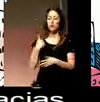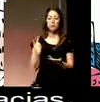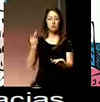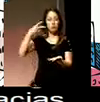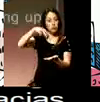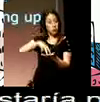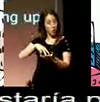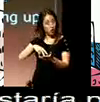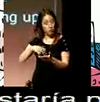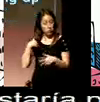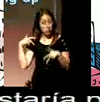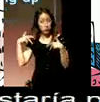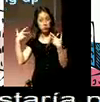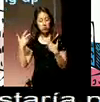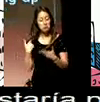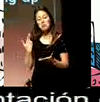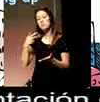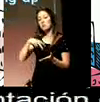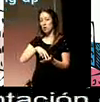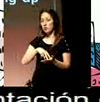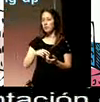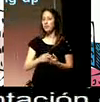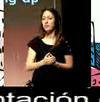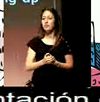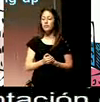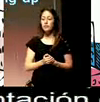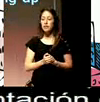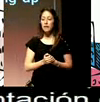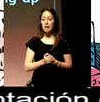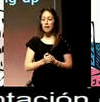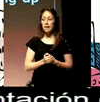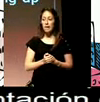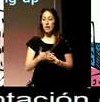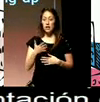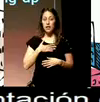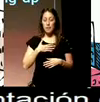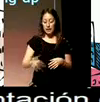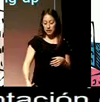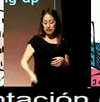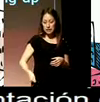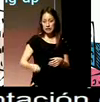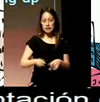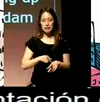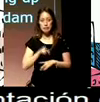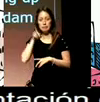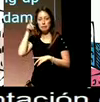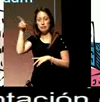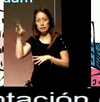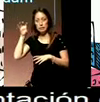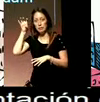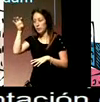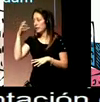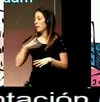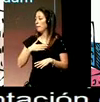my luggage is unfortunately left in Amsterdam, and so is my presentation. So I have to look at